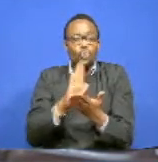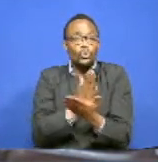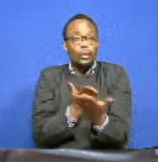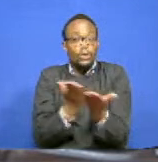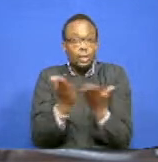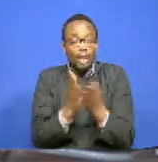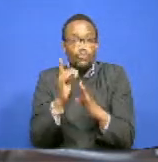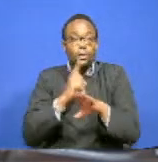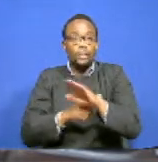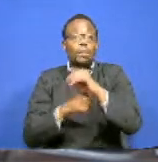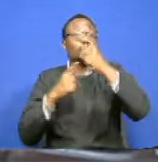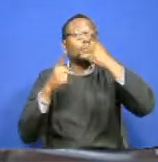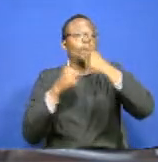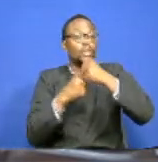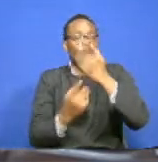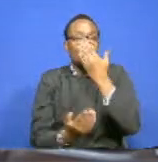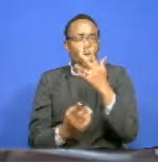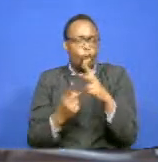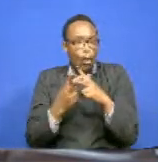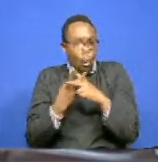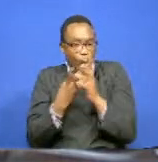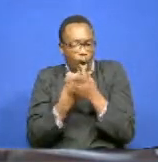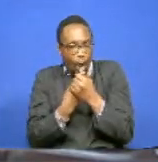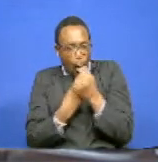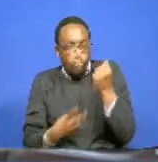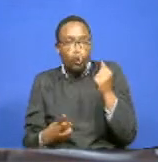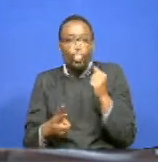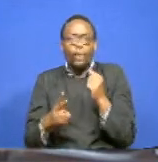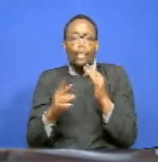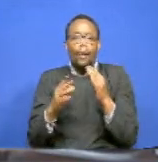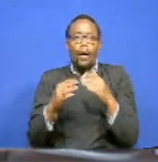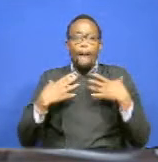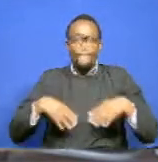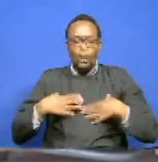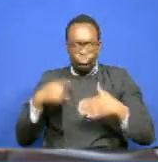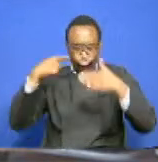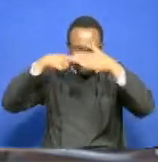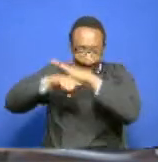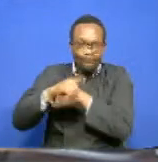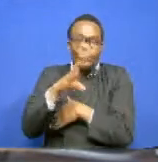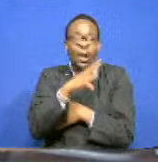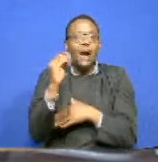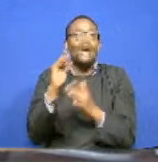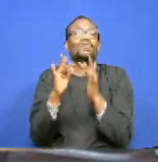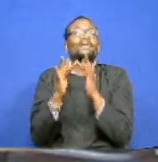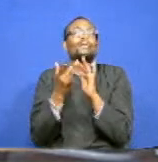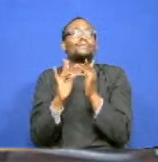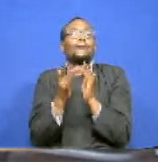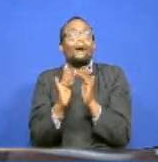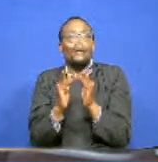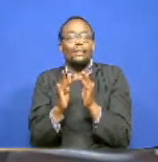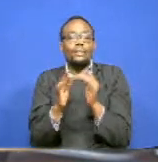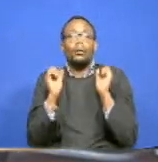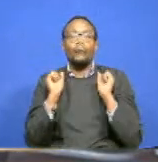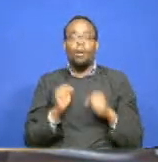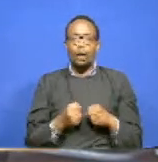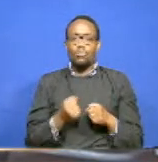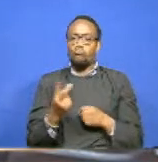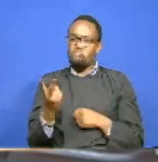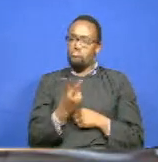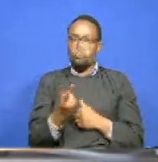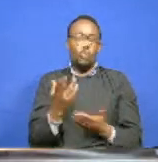p.m., both live and online. Please join us, either physically or